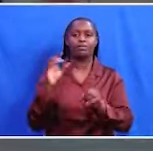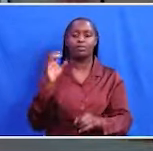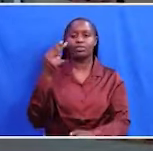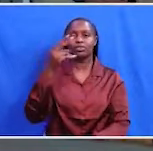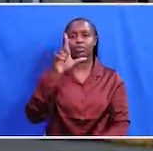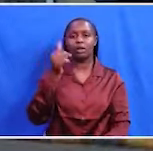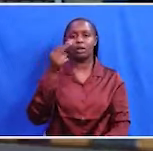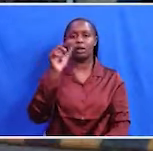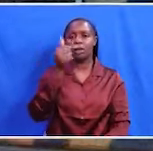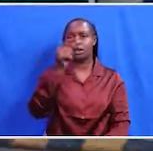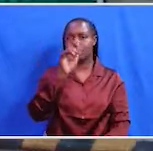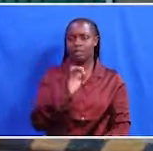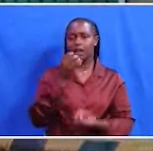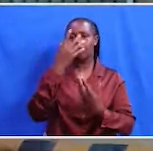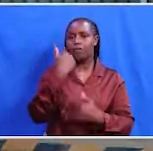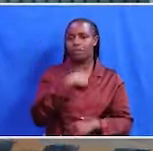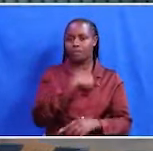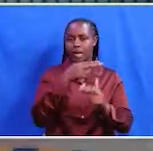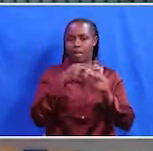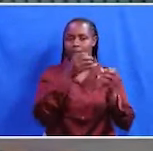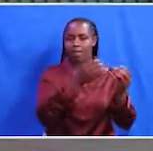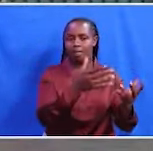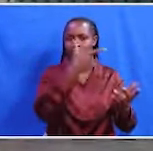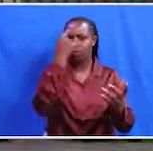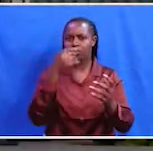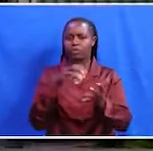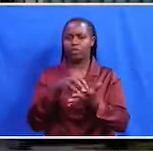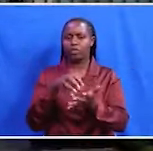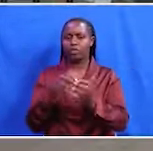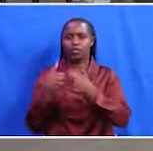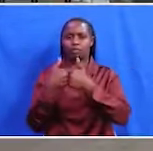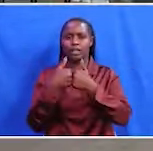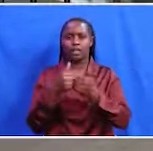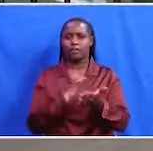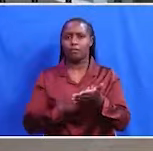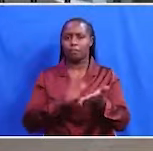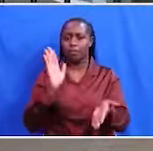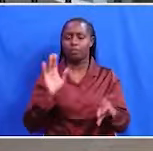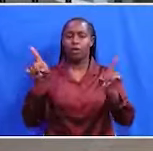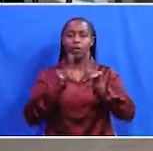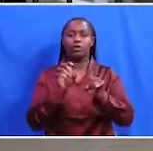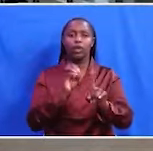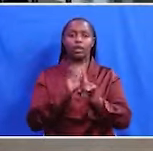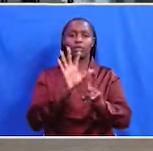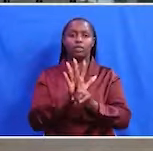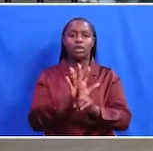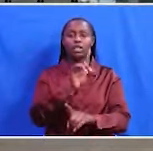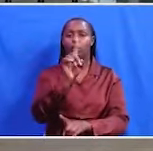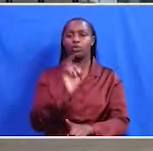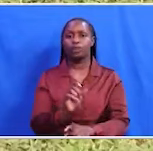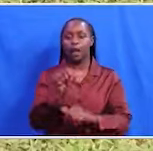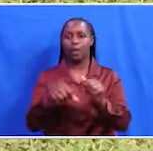due to the sensitive nature of the matter, has disputed stated value, further exposing the questionable